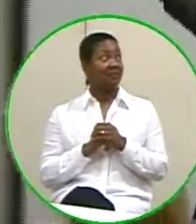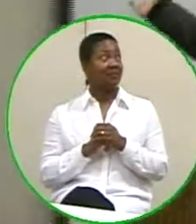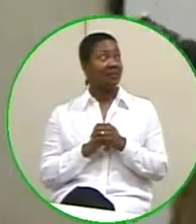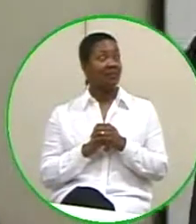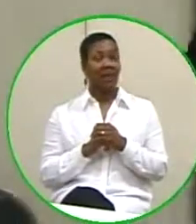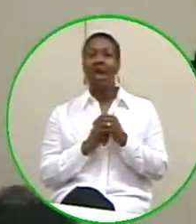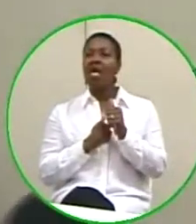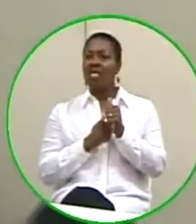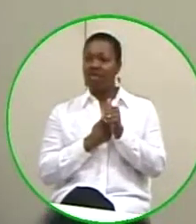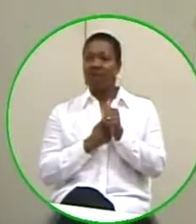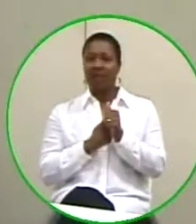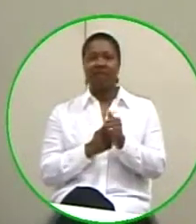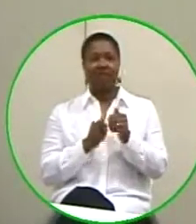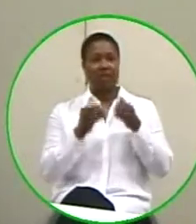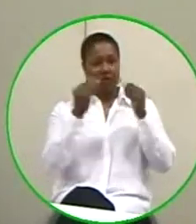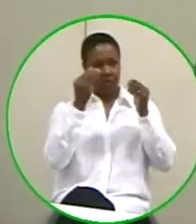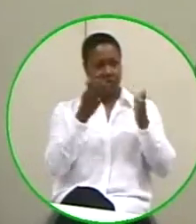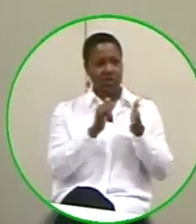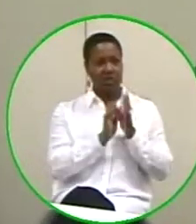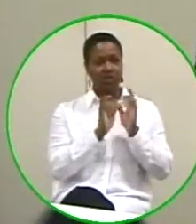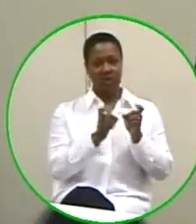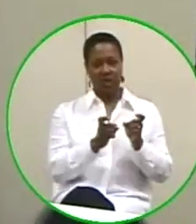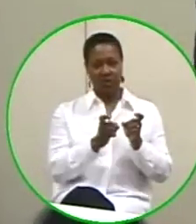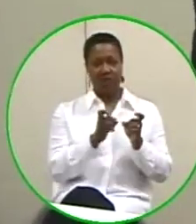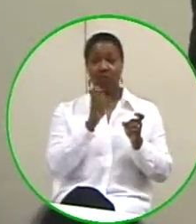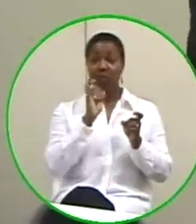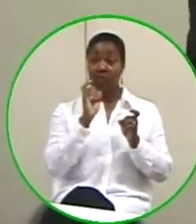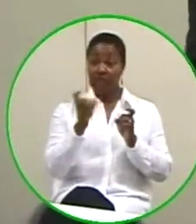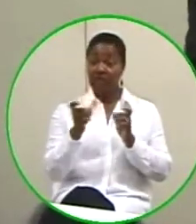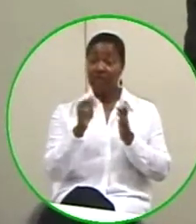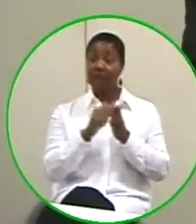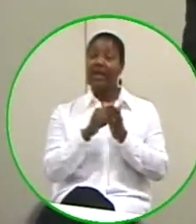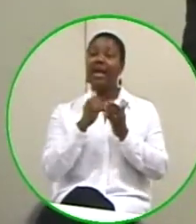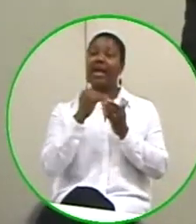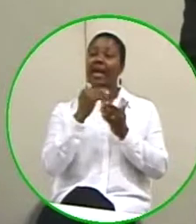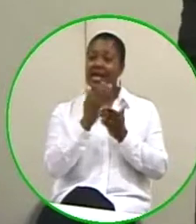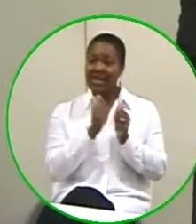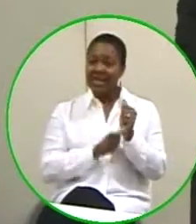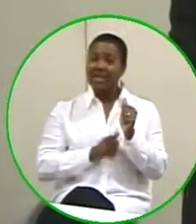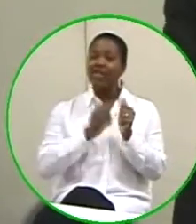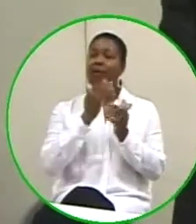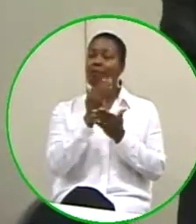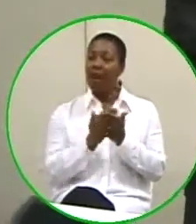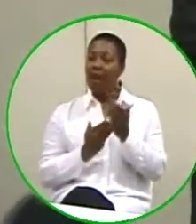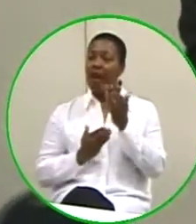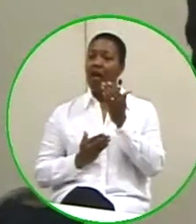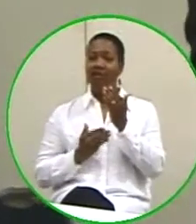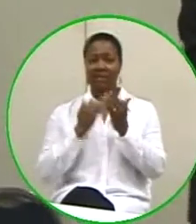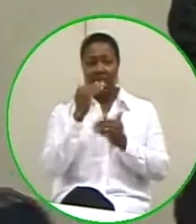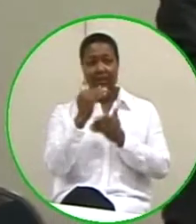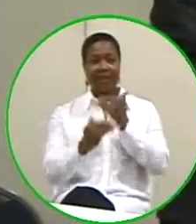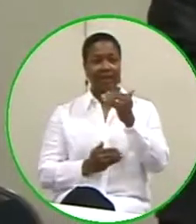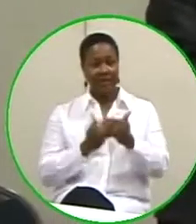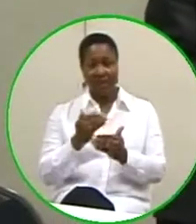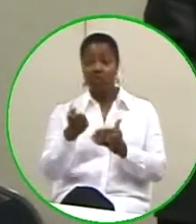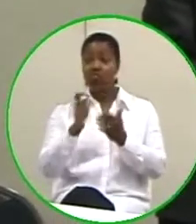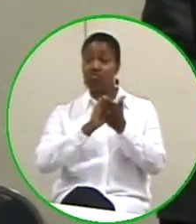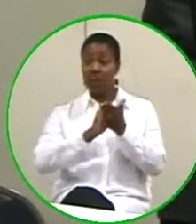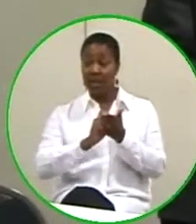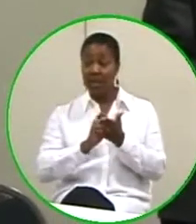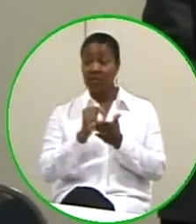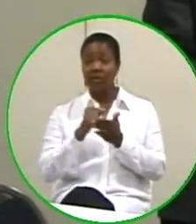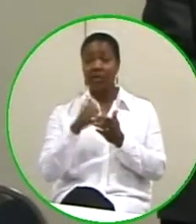can follow directions that you give them, but you are going to give them the step-by-step directions. I want you to write down so